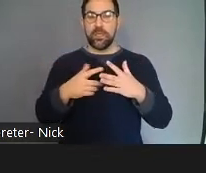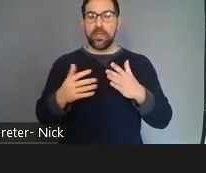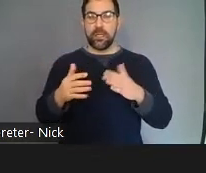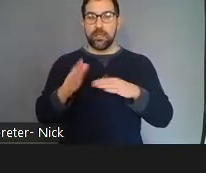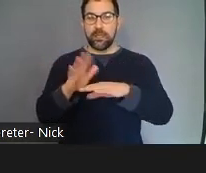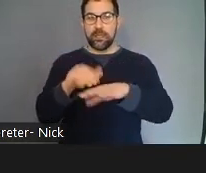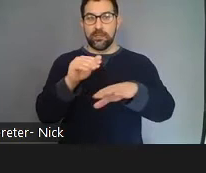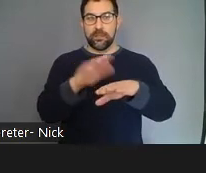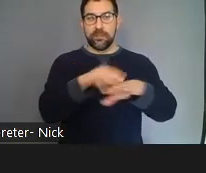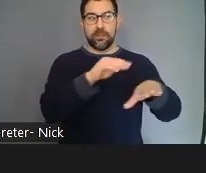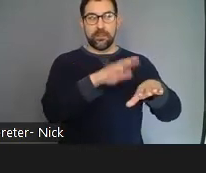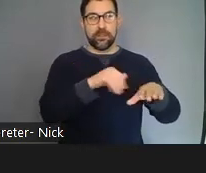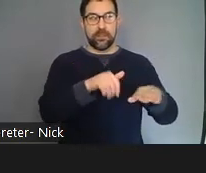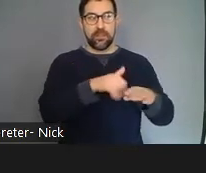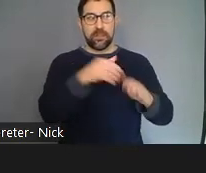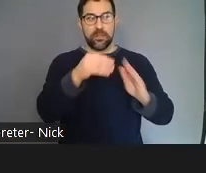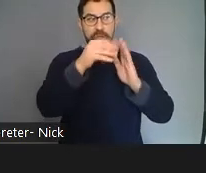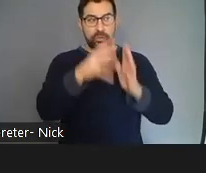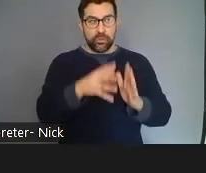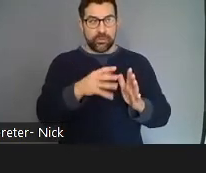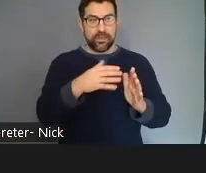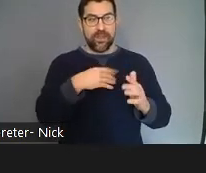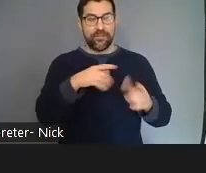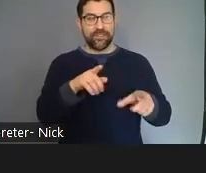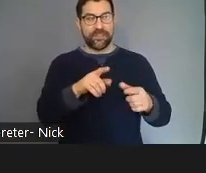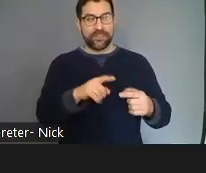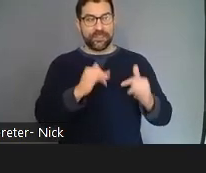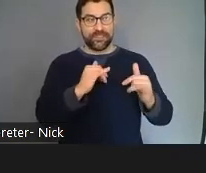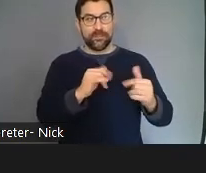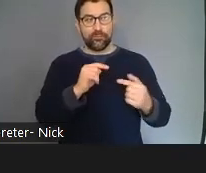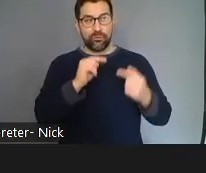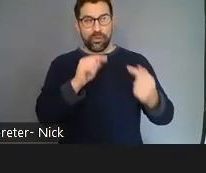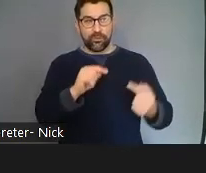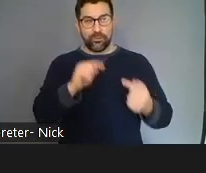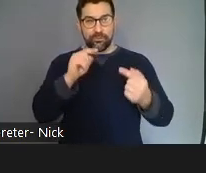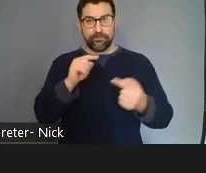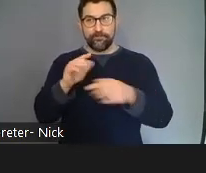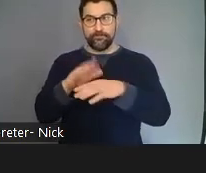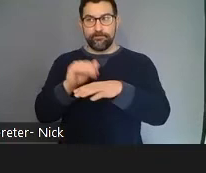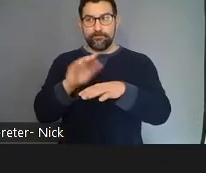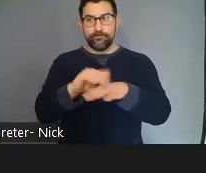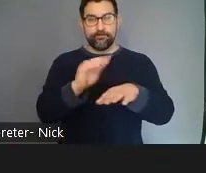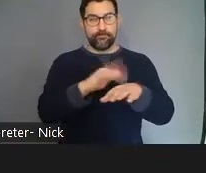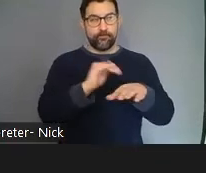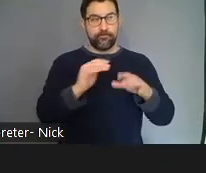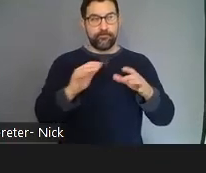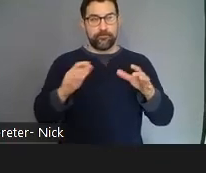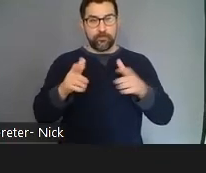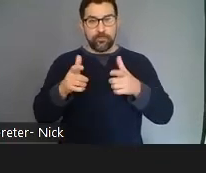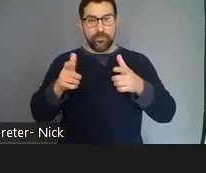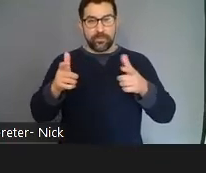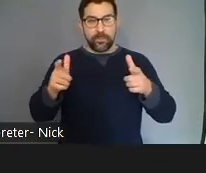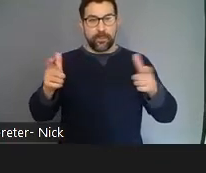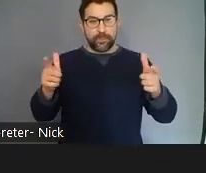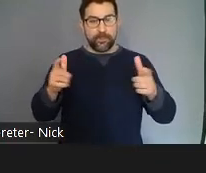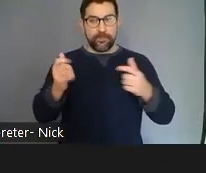students who have the same struggles and begin to build a movement, it's not really going to get done.